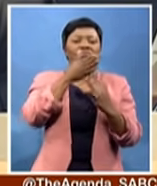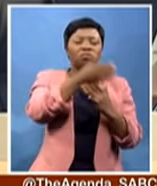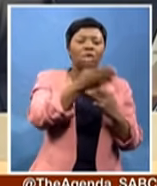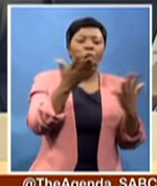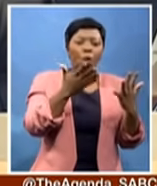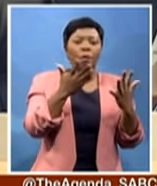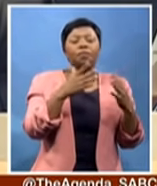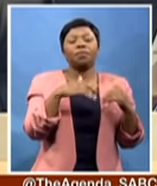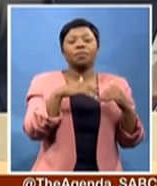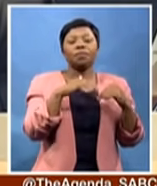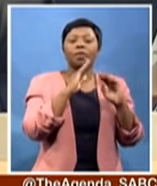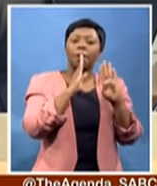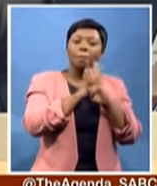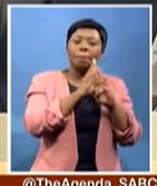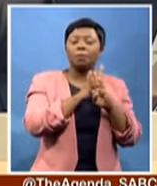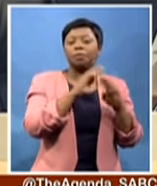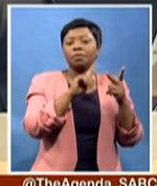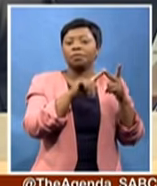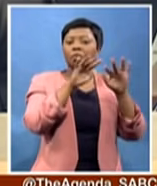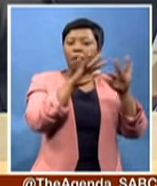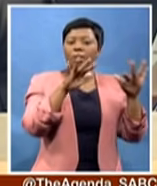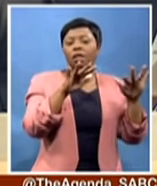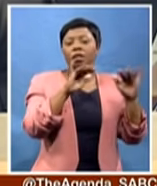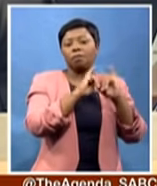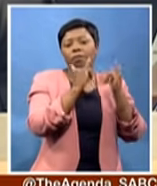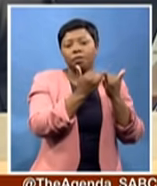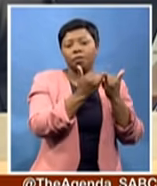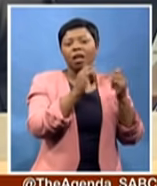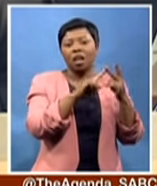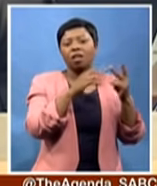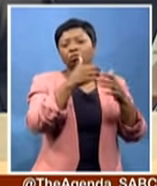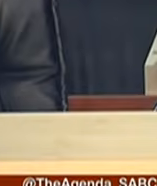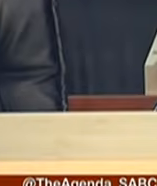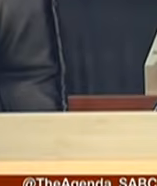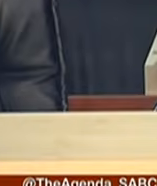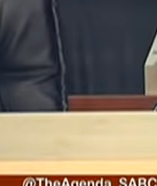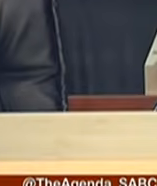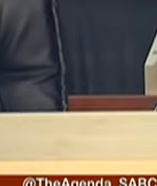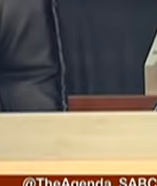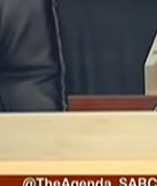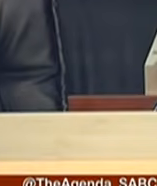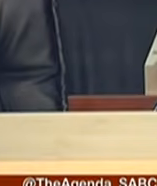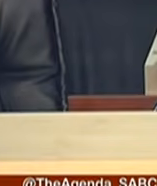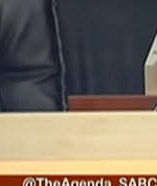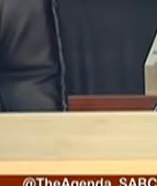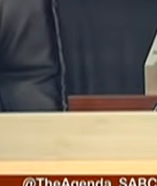and the numerous Bantustan administrations that had been set up to balkanize our country.